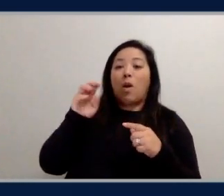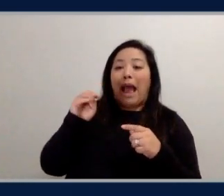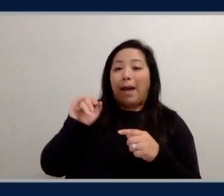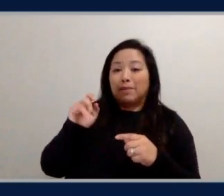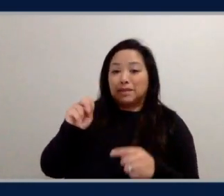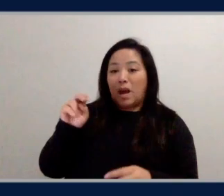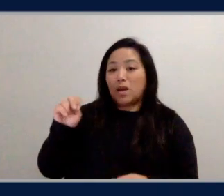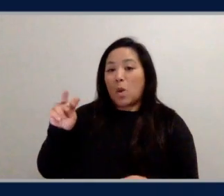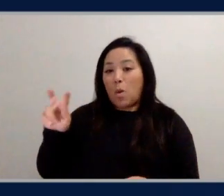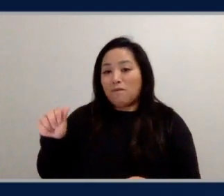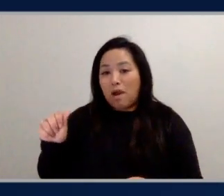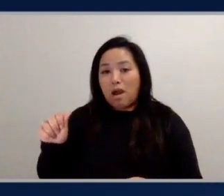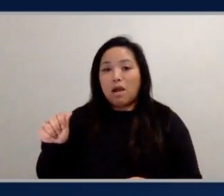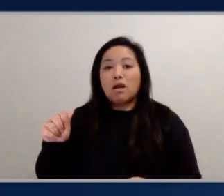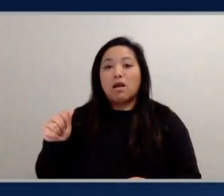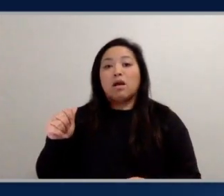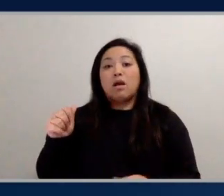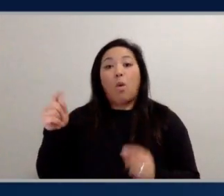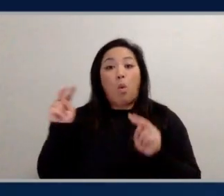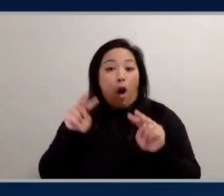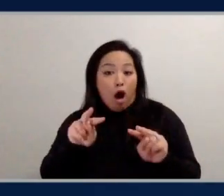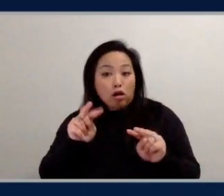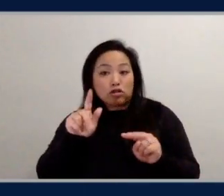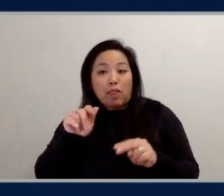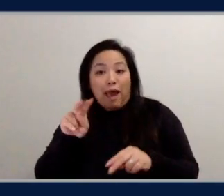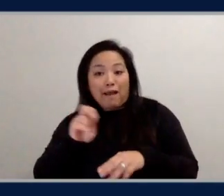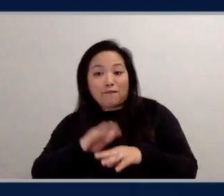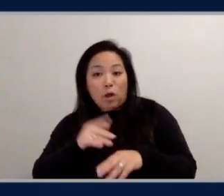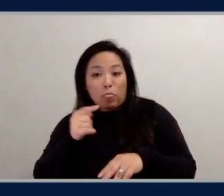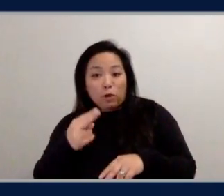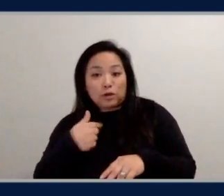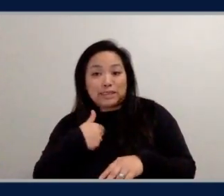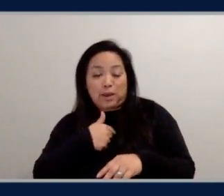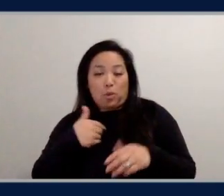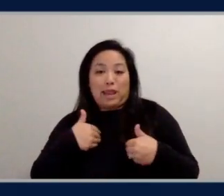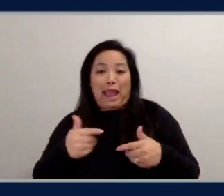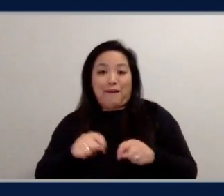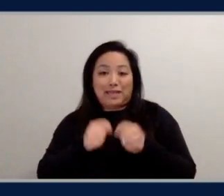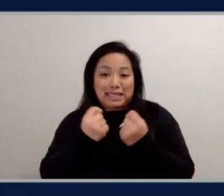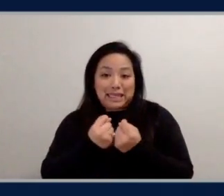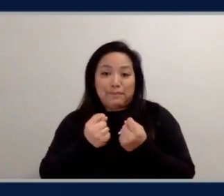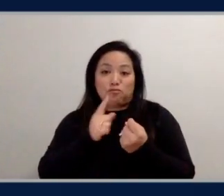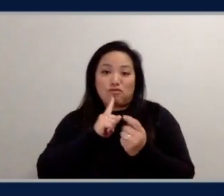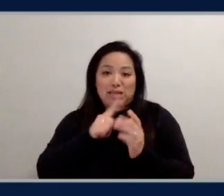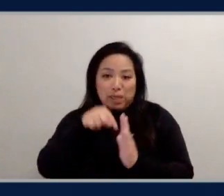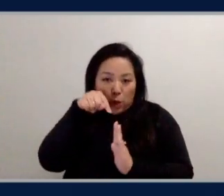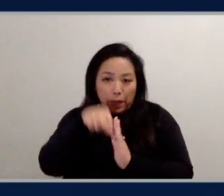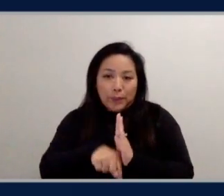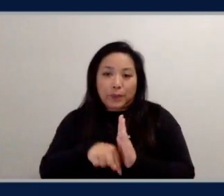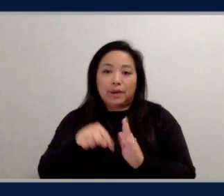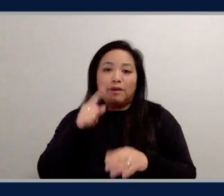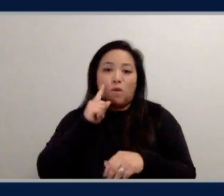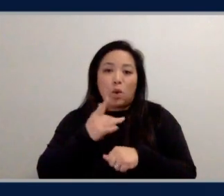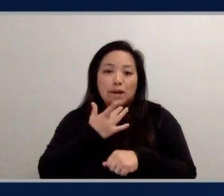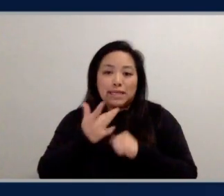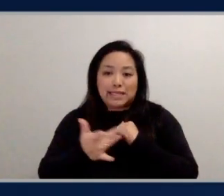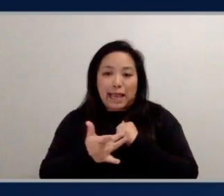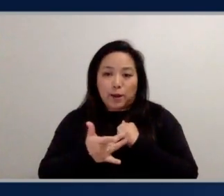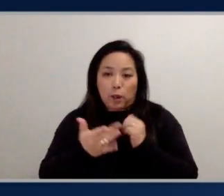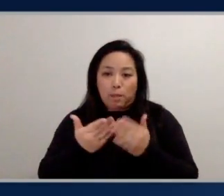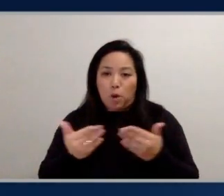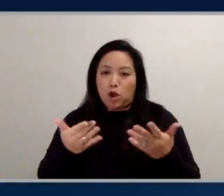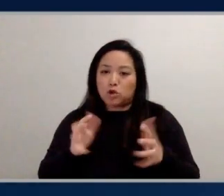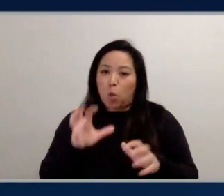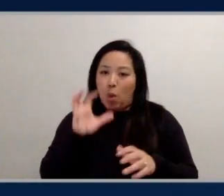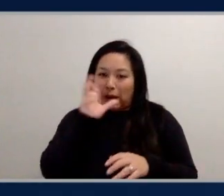Twitch again on Thursday, we have the team from Nova who's going to dive really deep into the technical aspects, right? You don't want to miss that out.